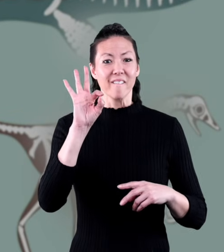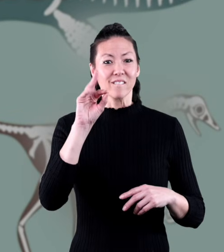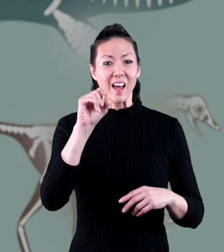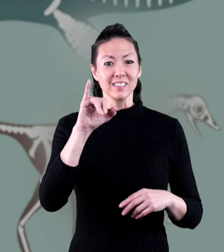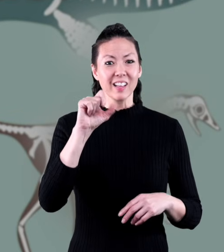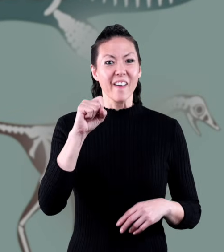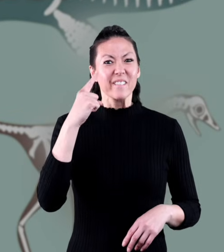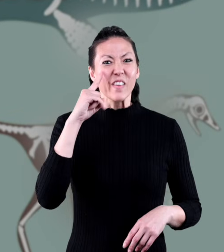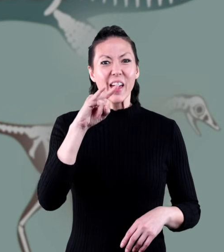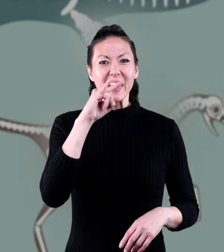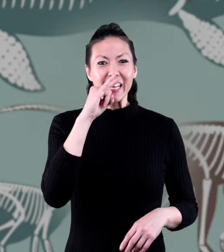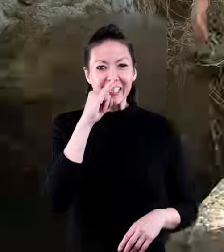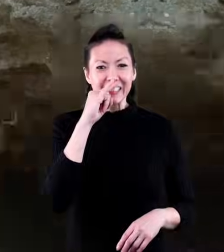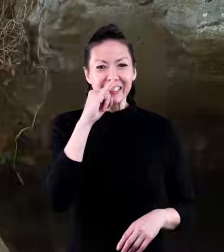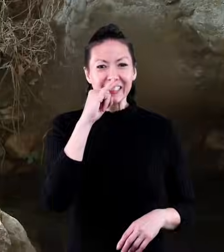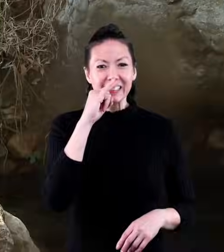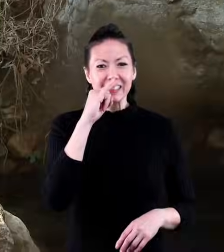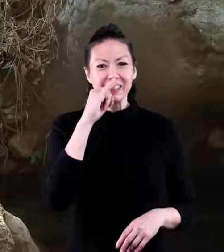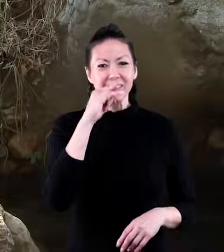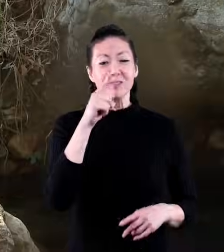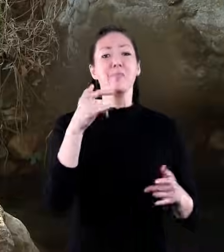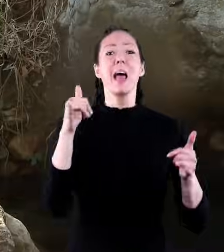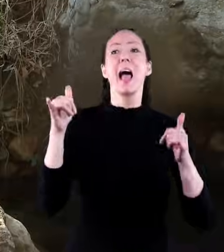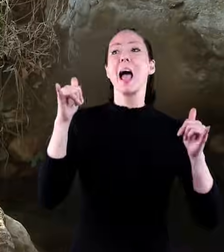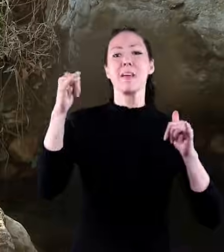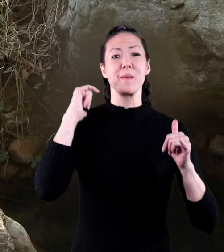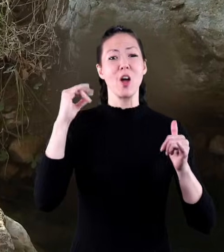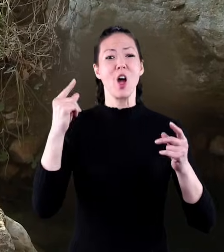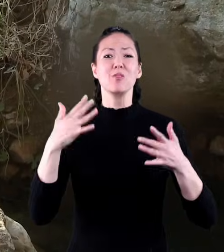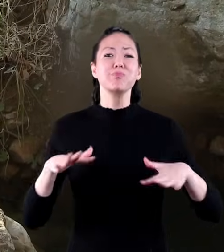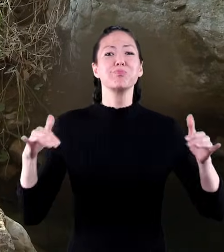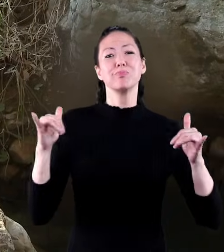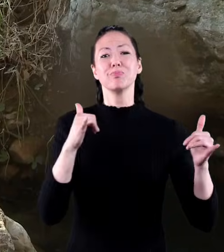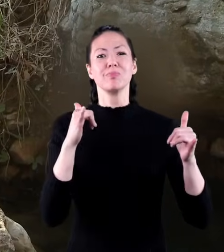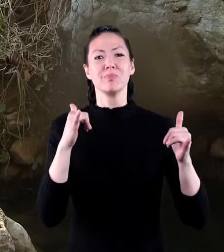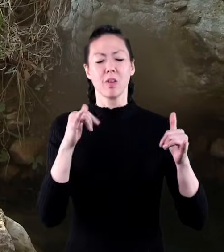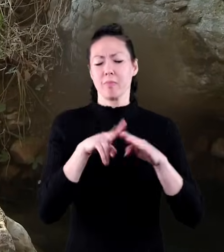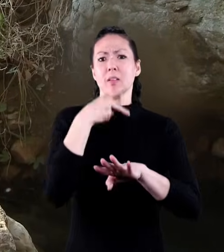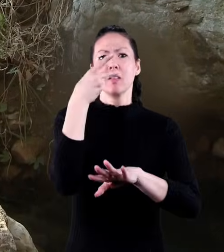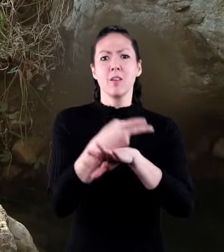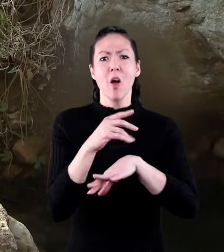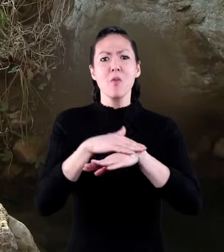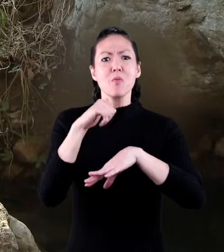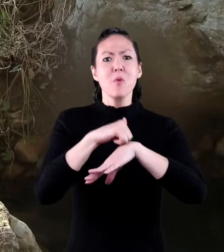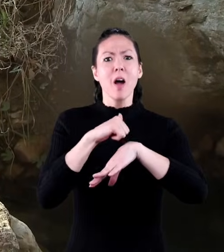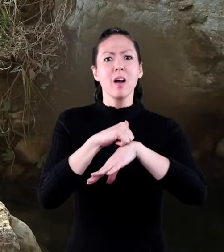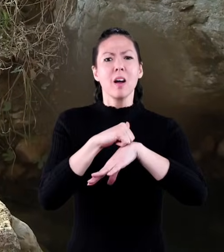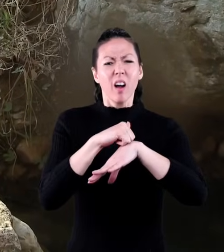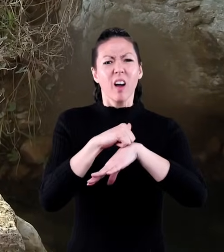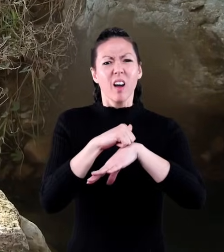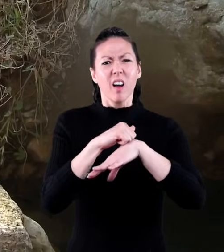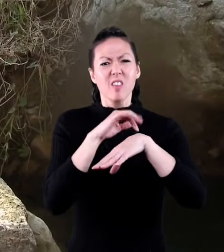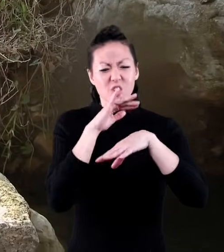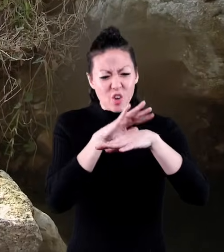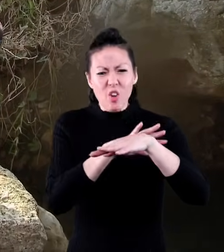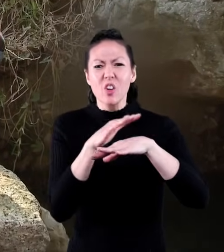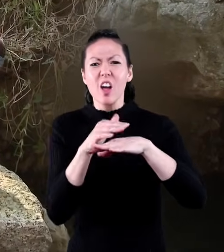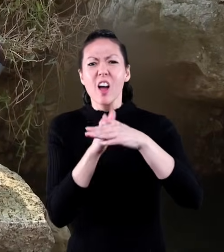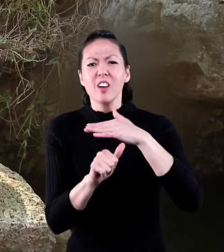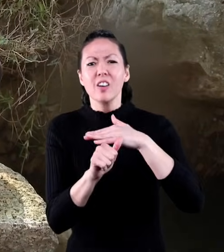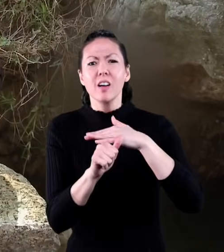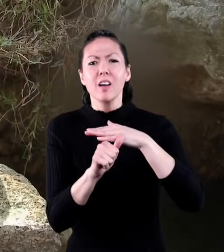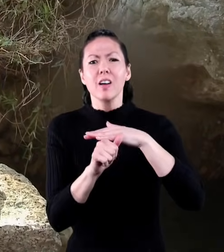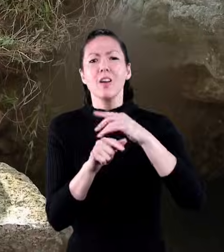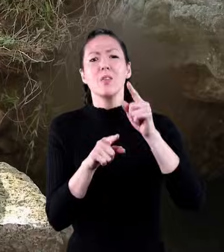Fossils for kids! Have you ever been playing in your backyard and tripped over a rock buried in the dirt? And then,